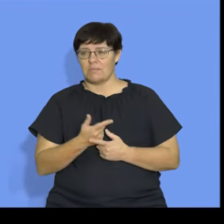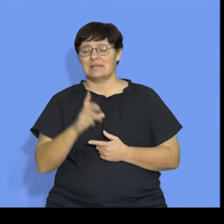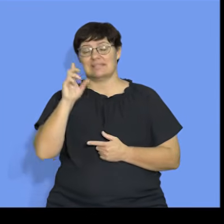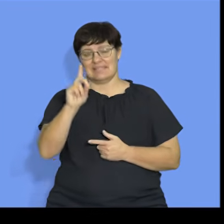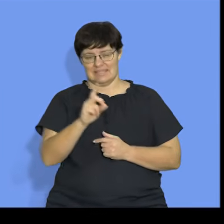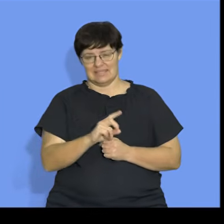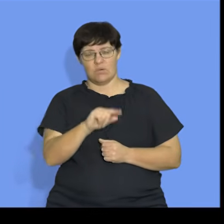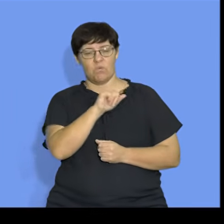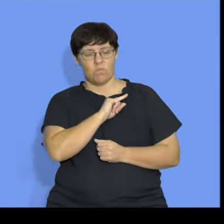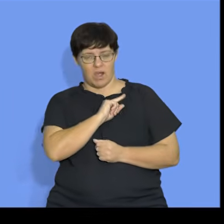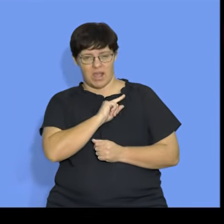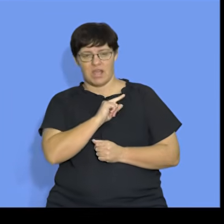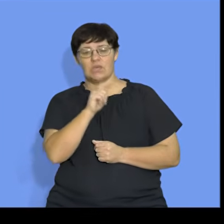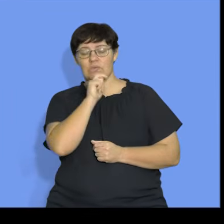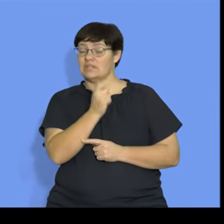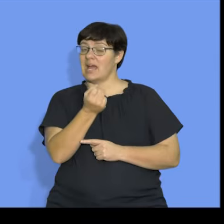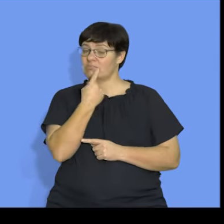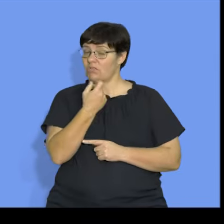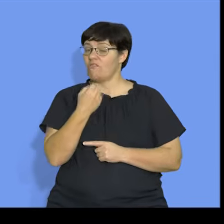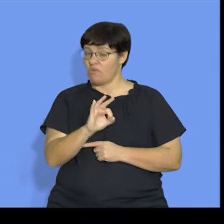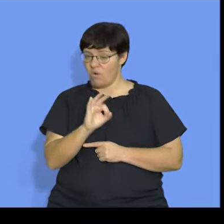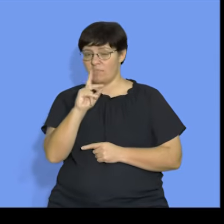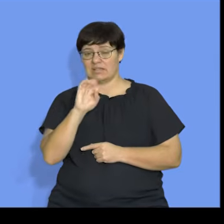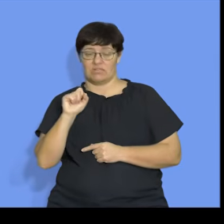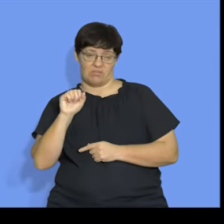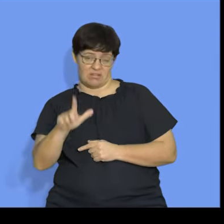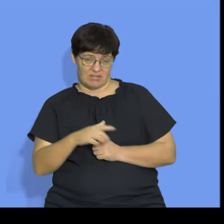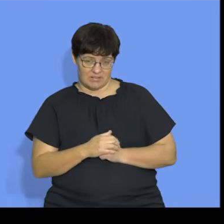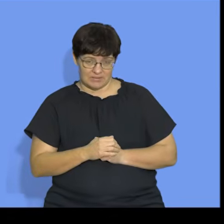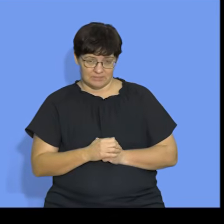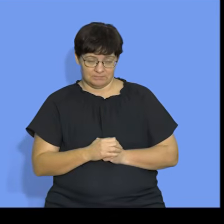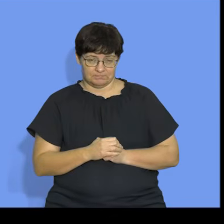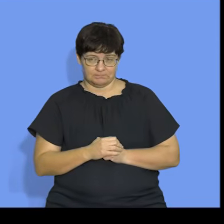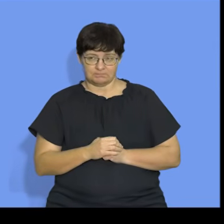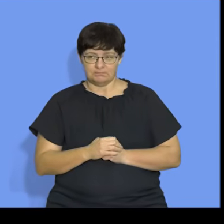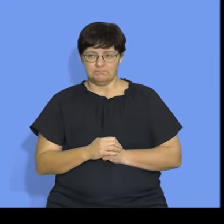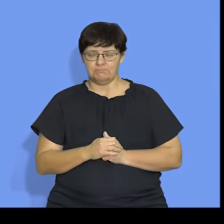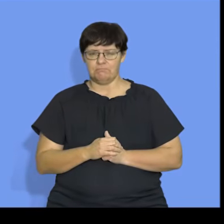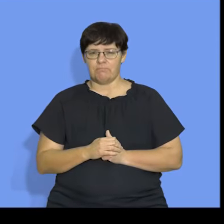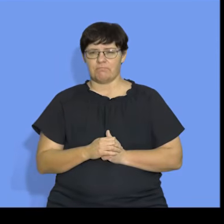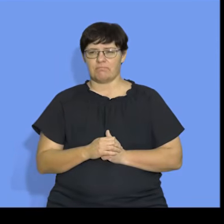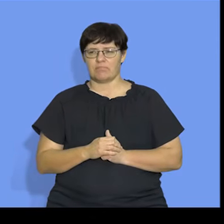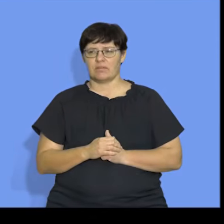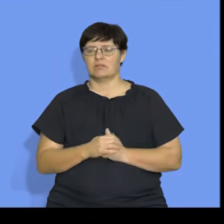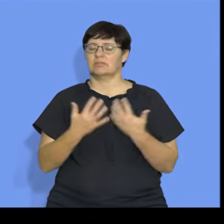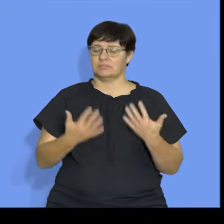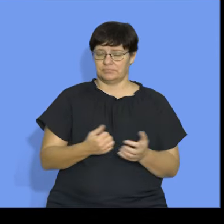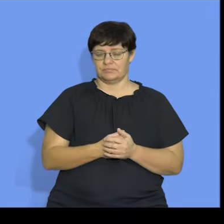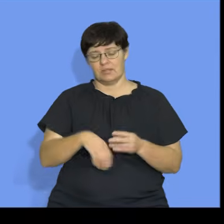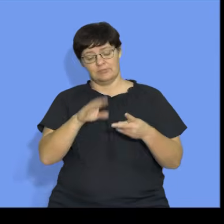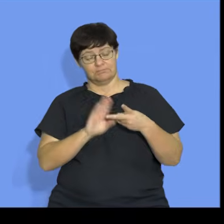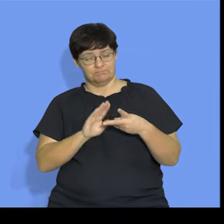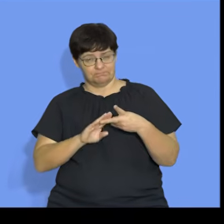D because we're going to use antibiotics for bacterial infections. Okay, guys, our